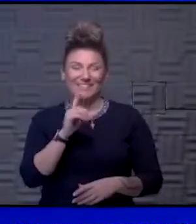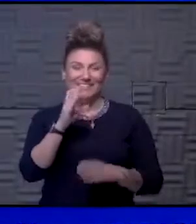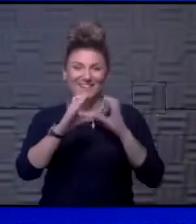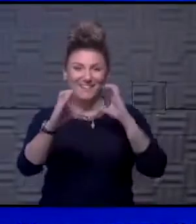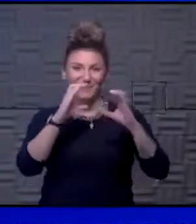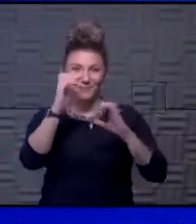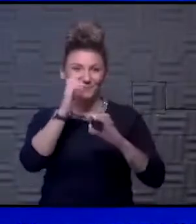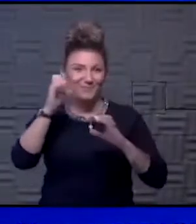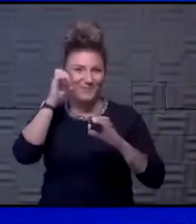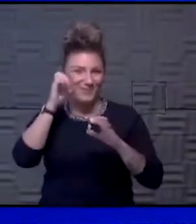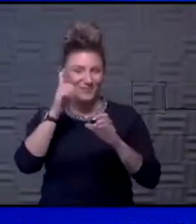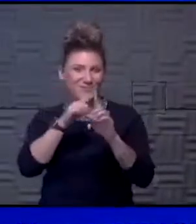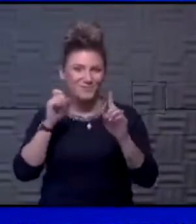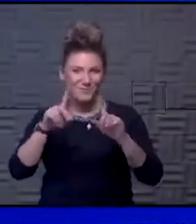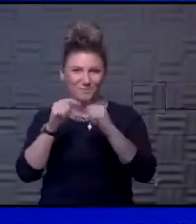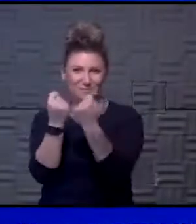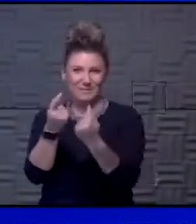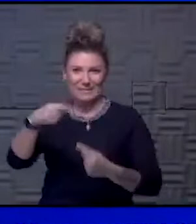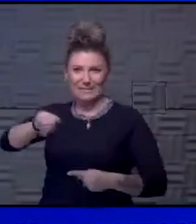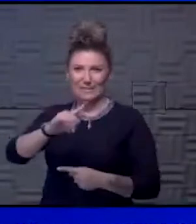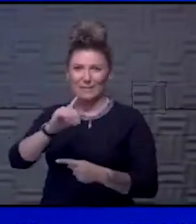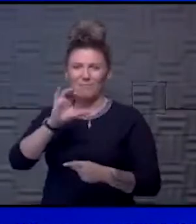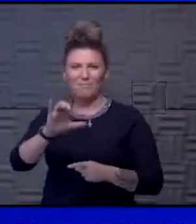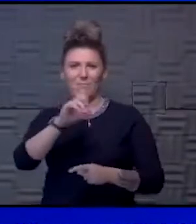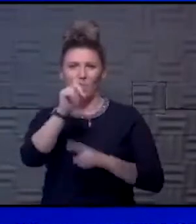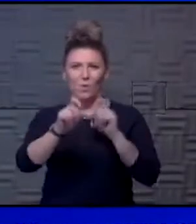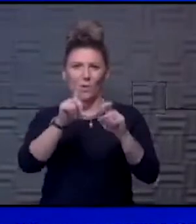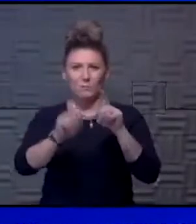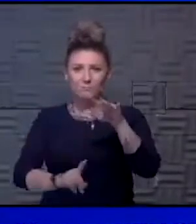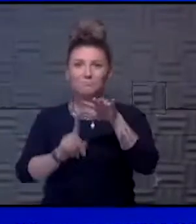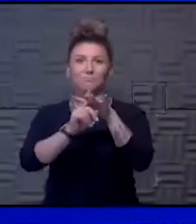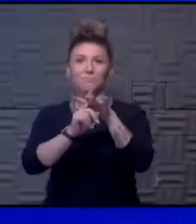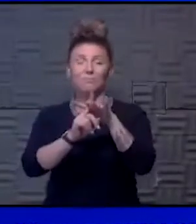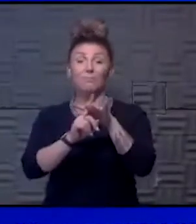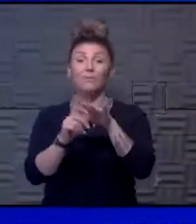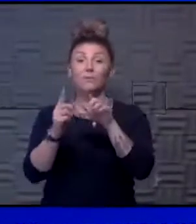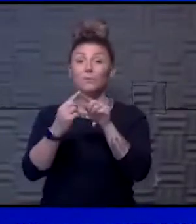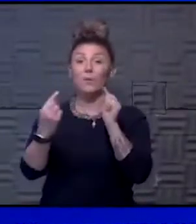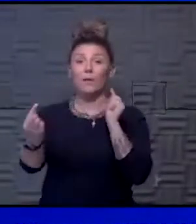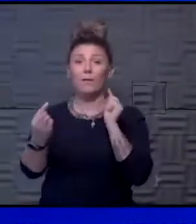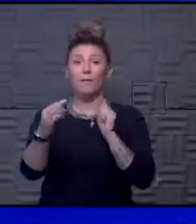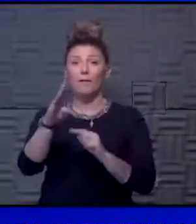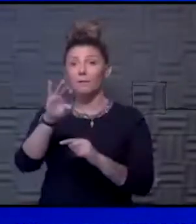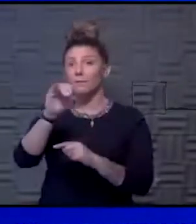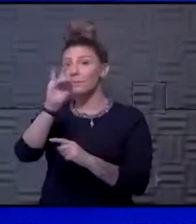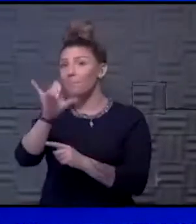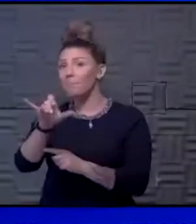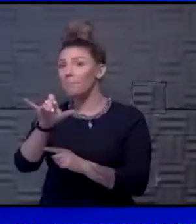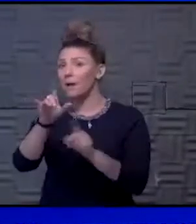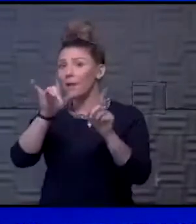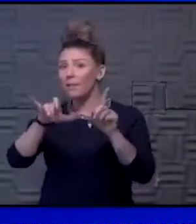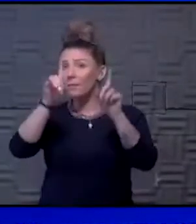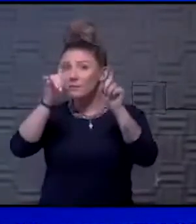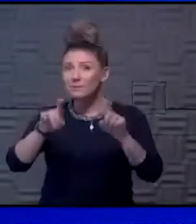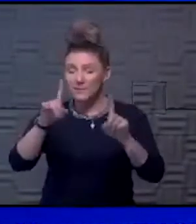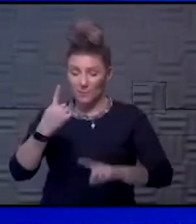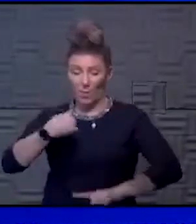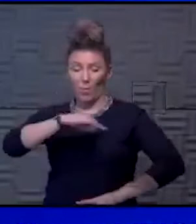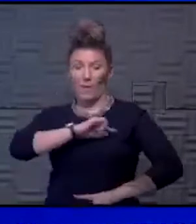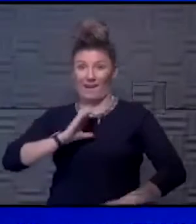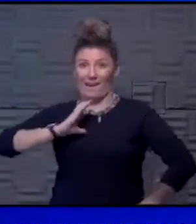from our team. The question continues to come up. So the antibody testing that we, in our